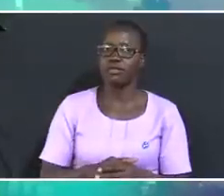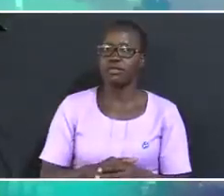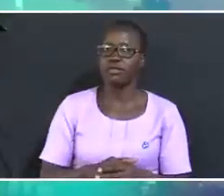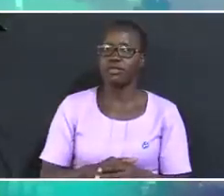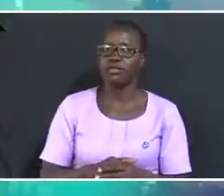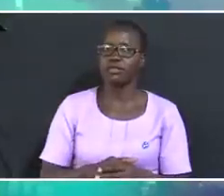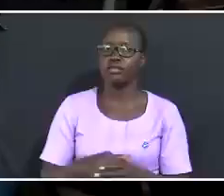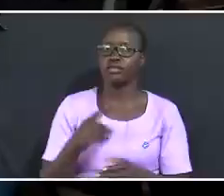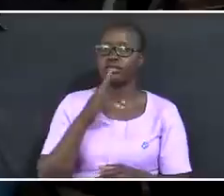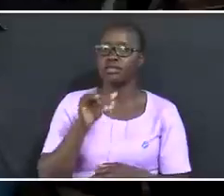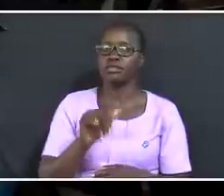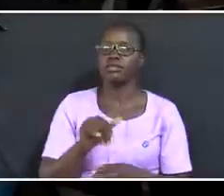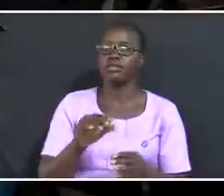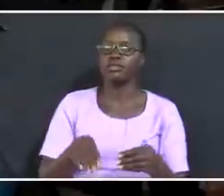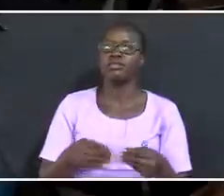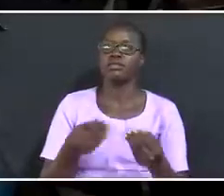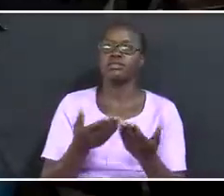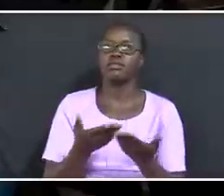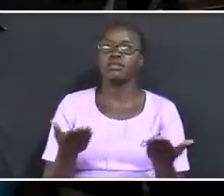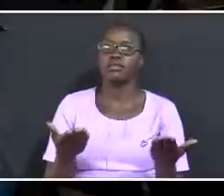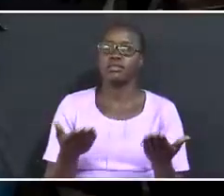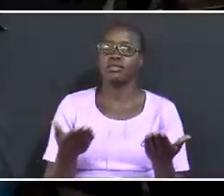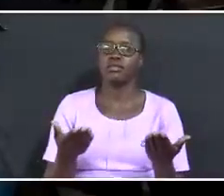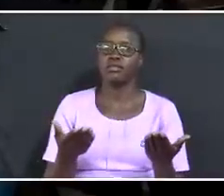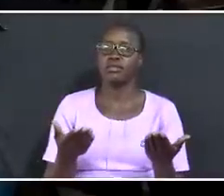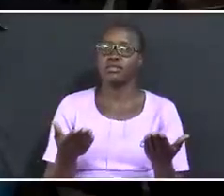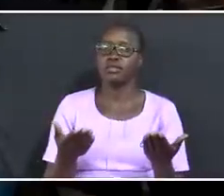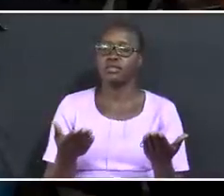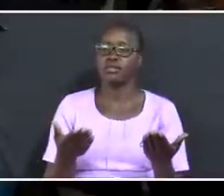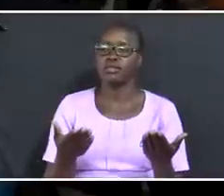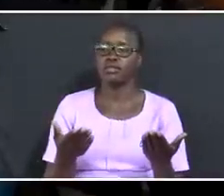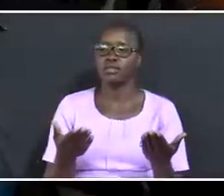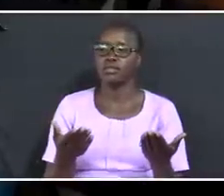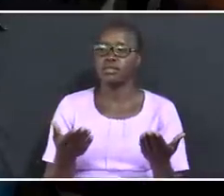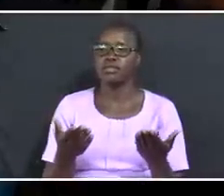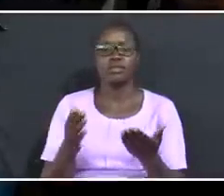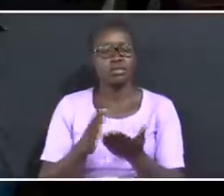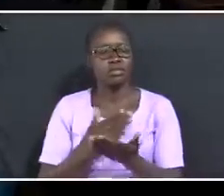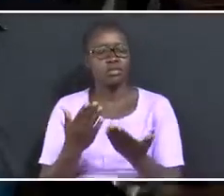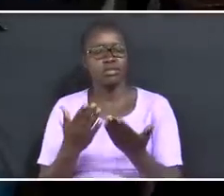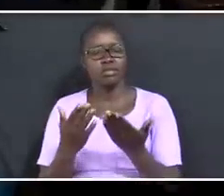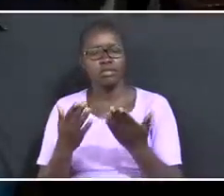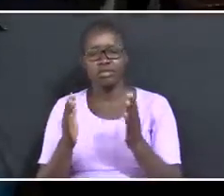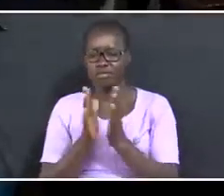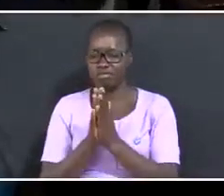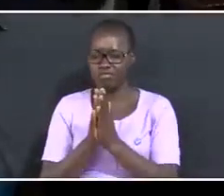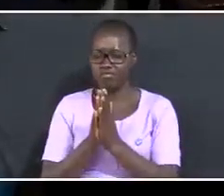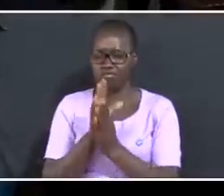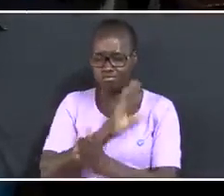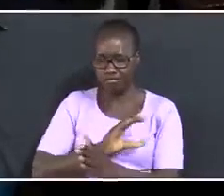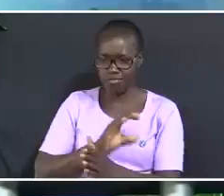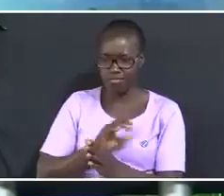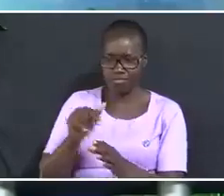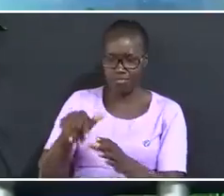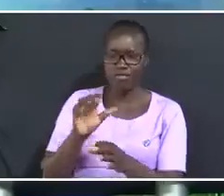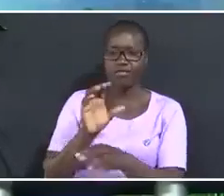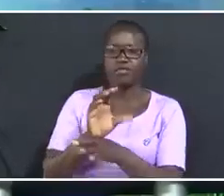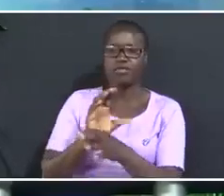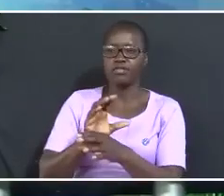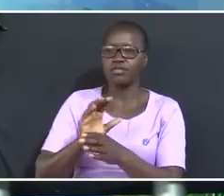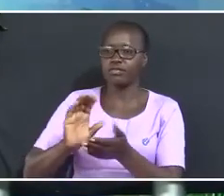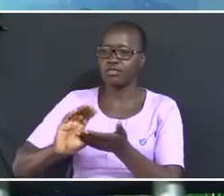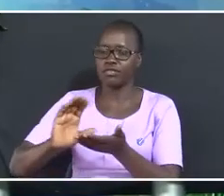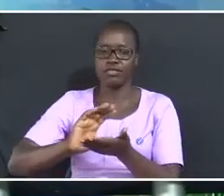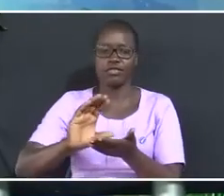And so that it gives you certain aspects of this church. They have apportioned, the